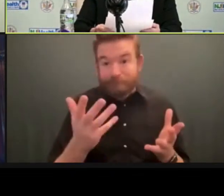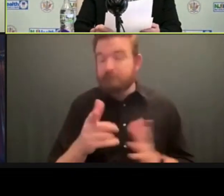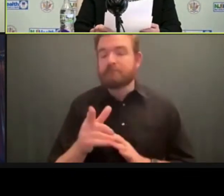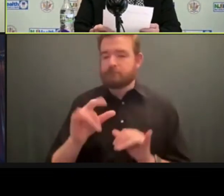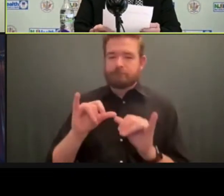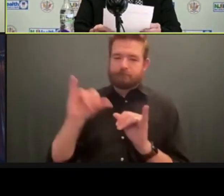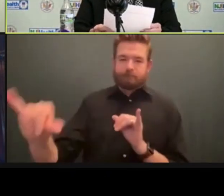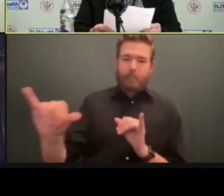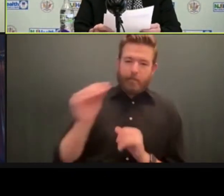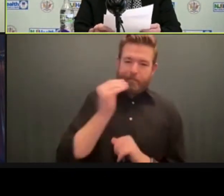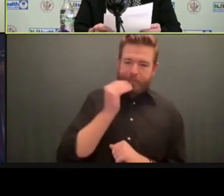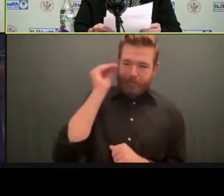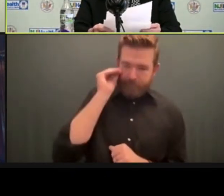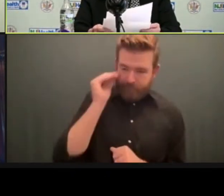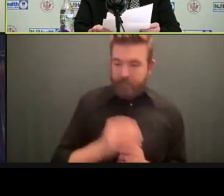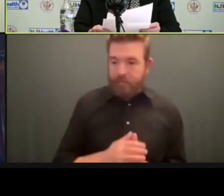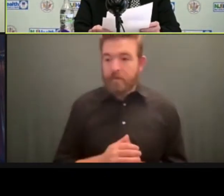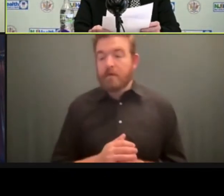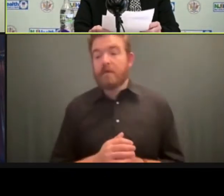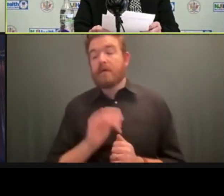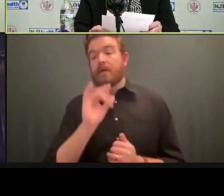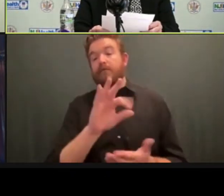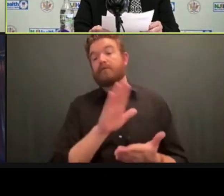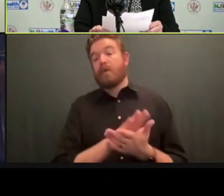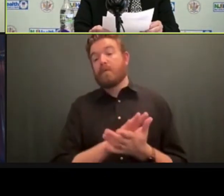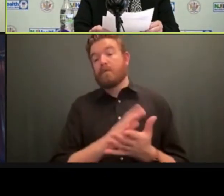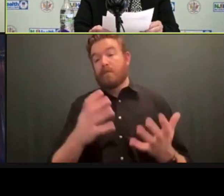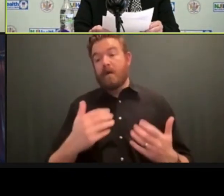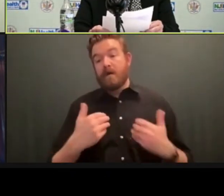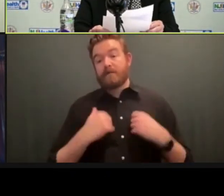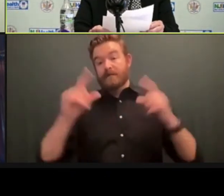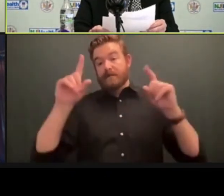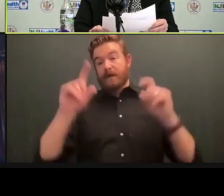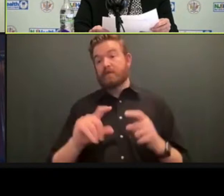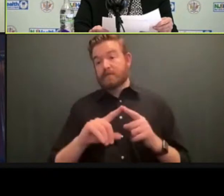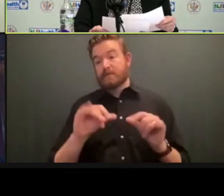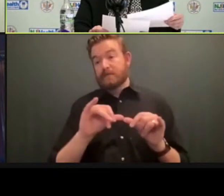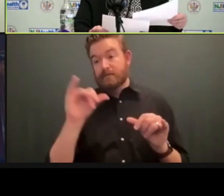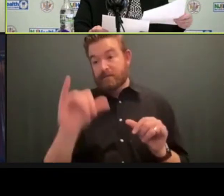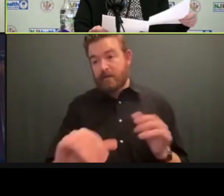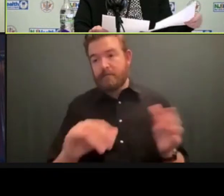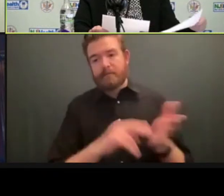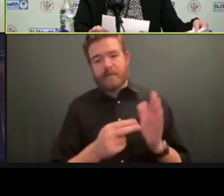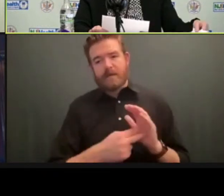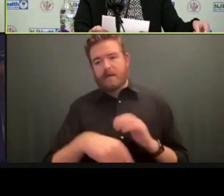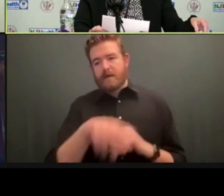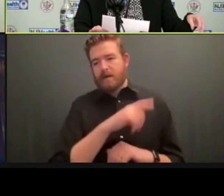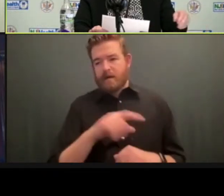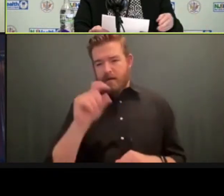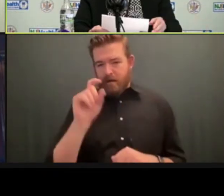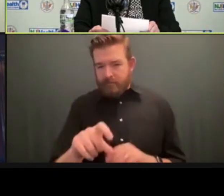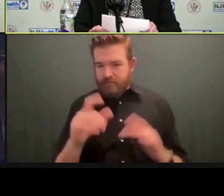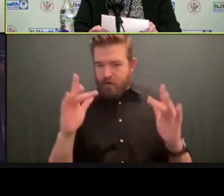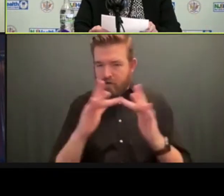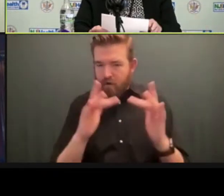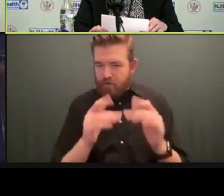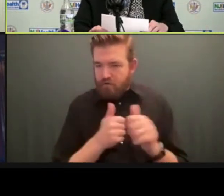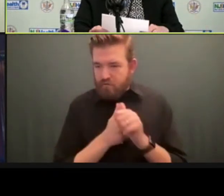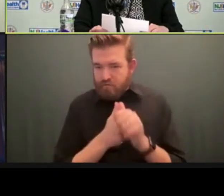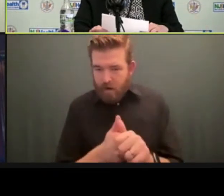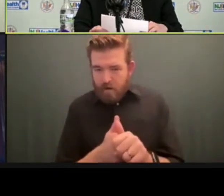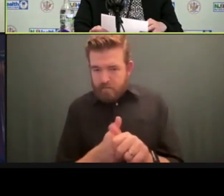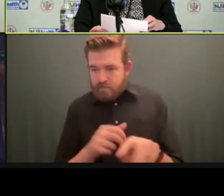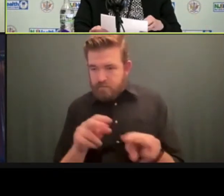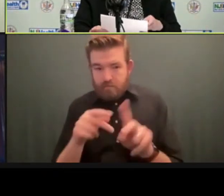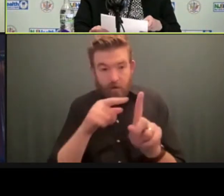have robust contact tracing in place and access to testing resources. They should